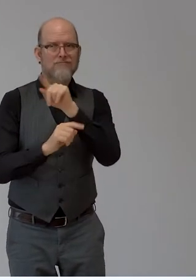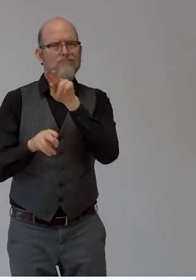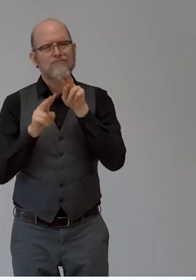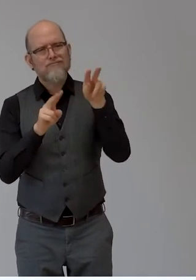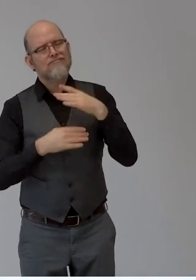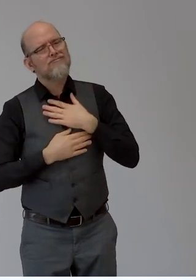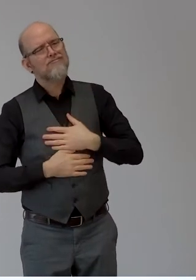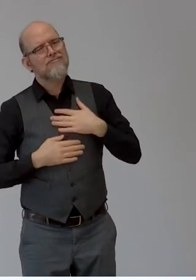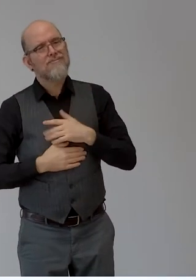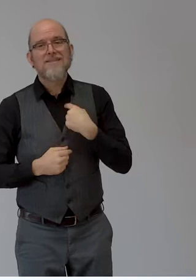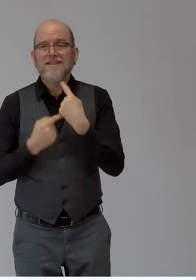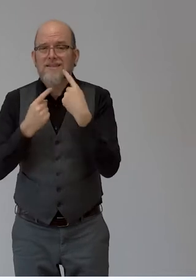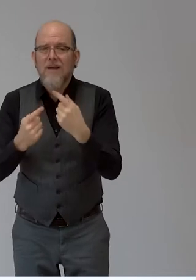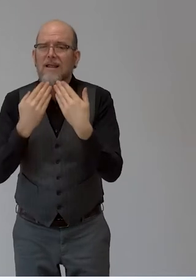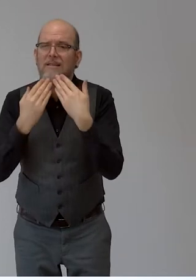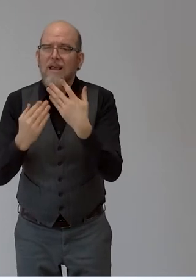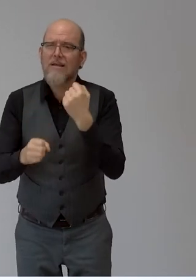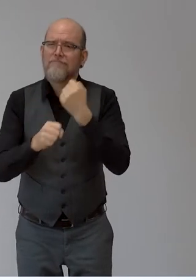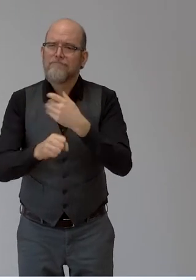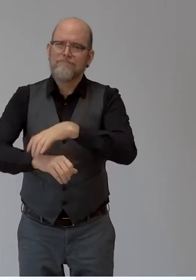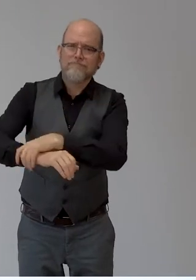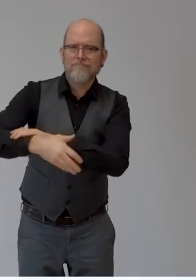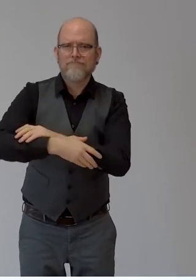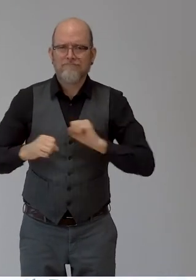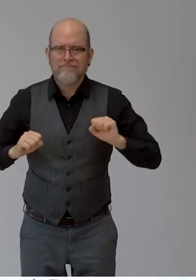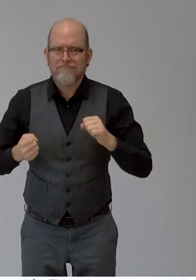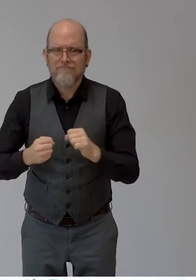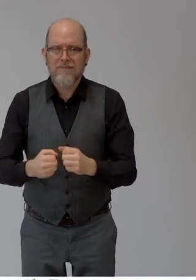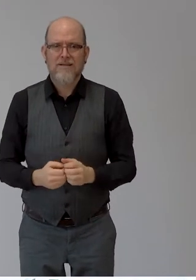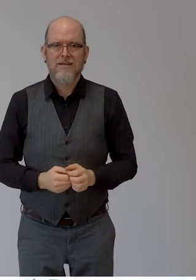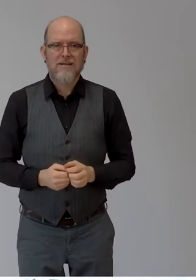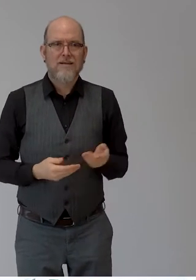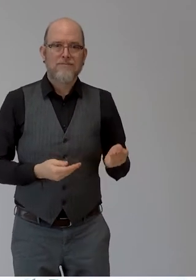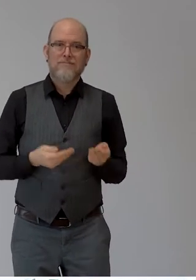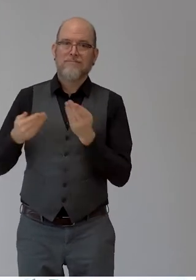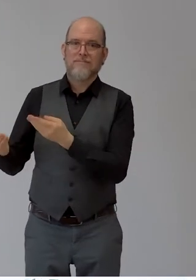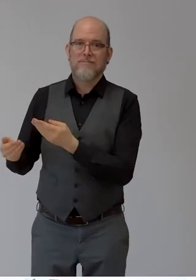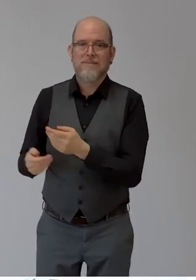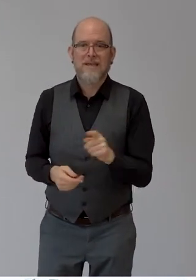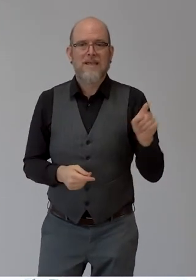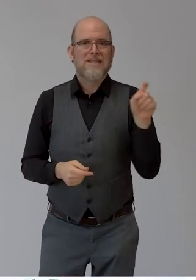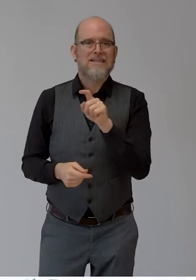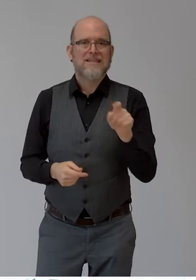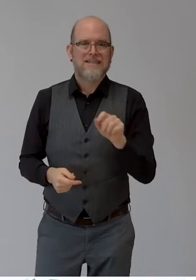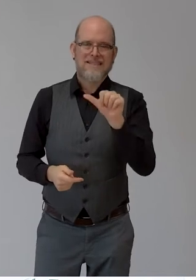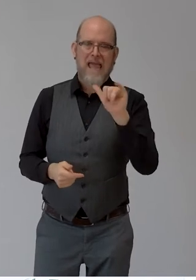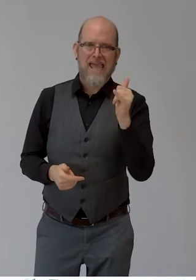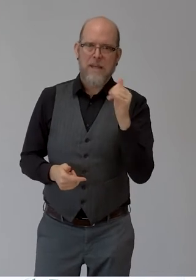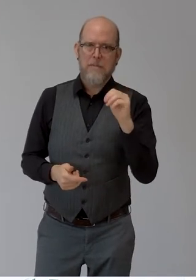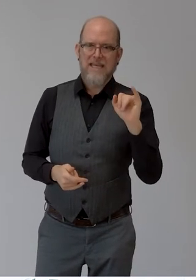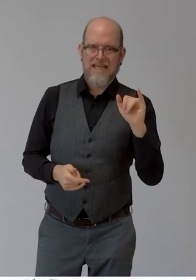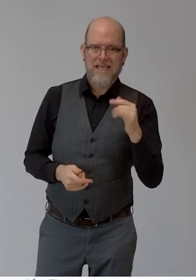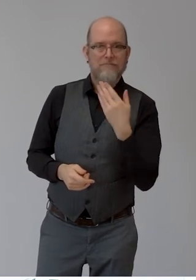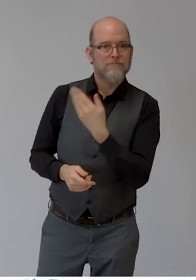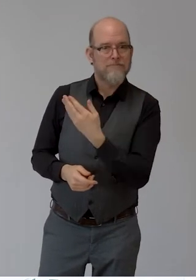work. But first, let me welcome Emanuela Zaimi. Thank you for being with us this morning. And together, we will watch now